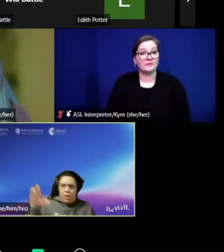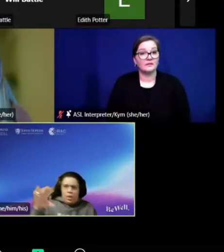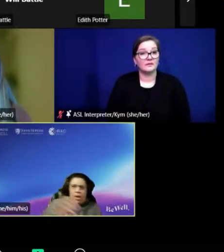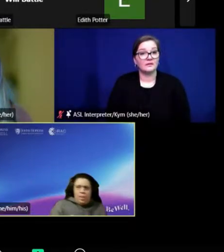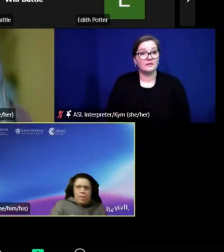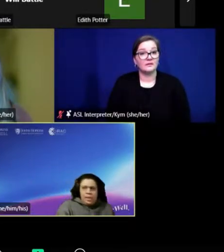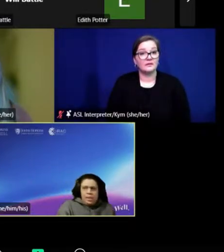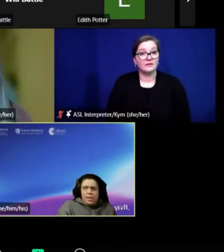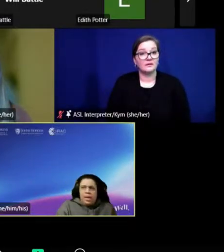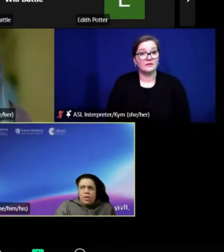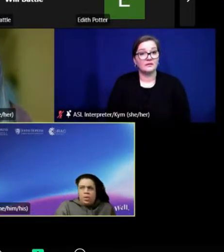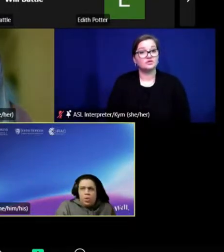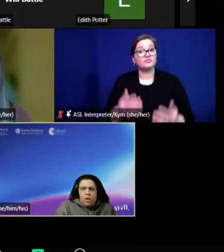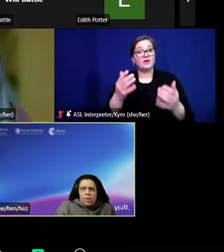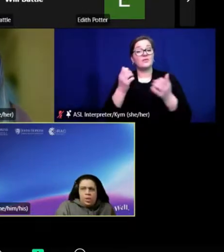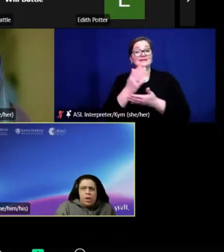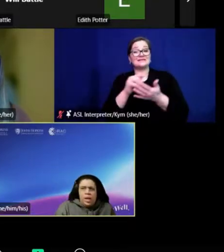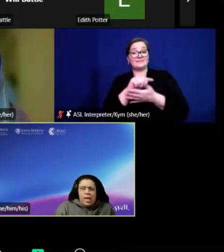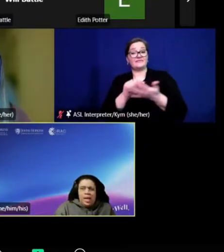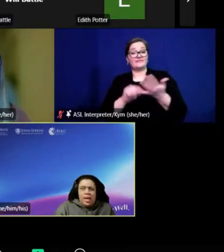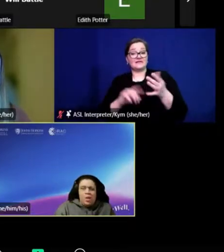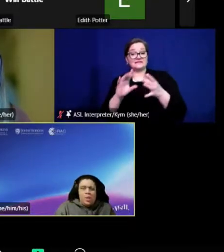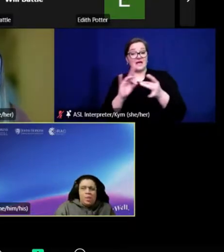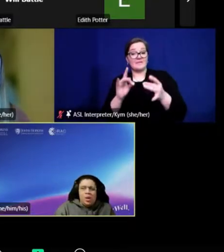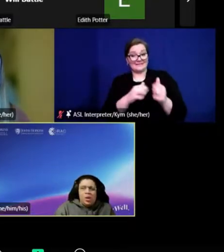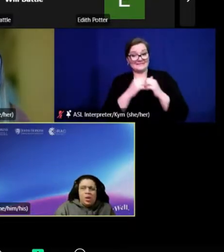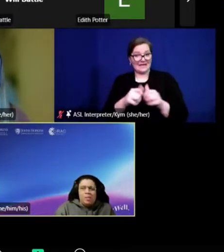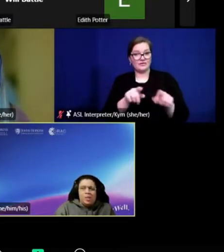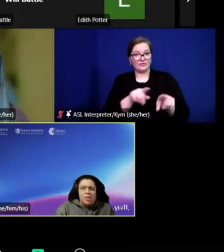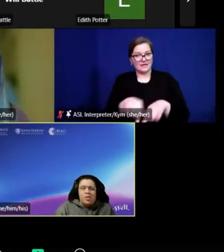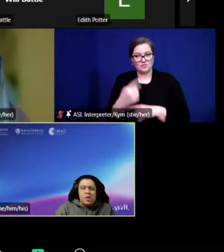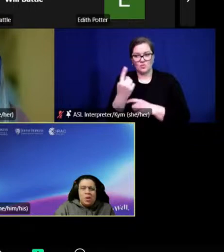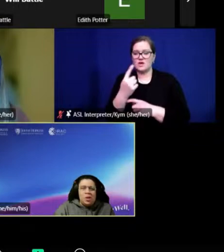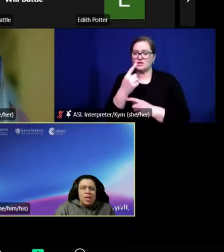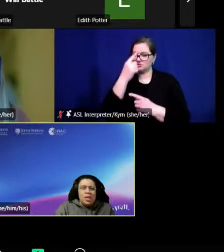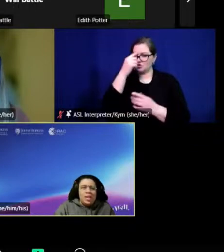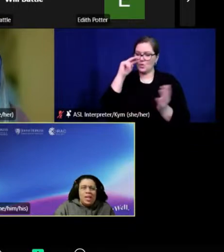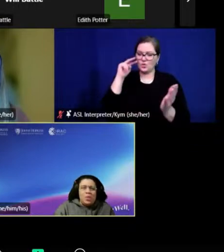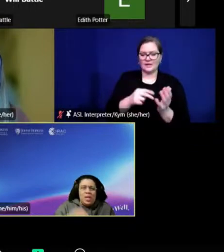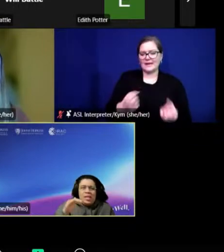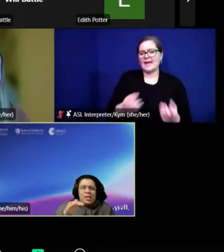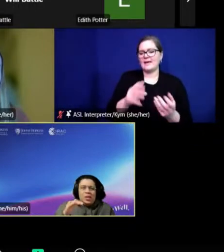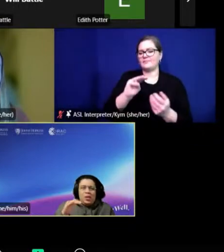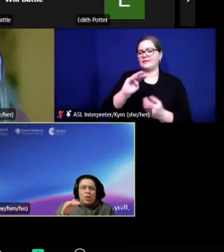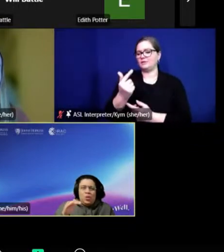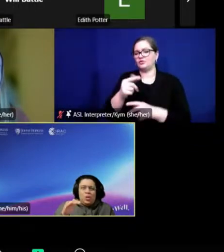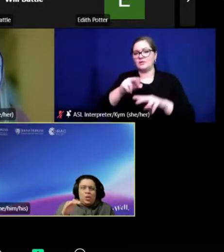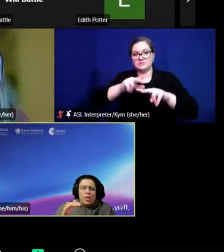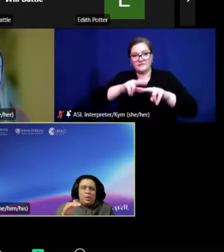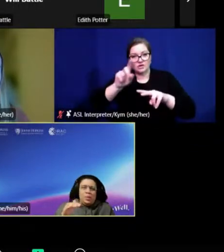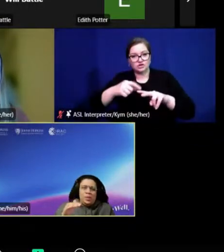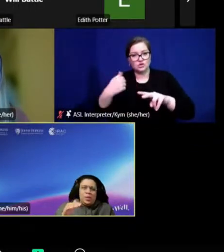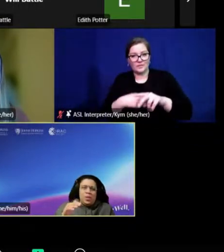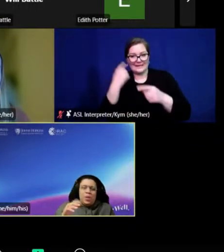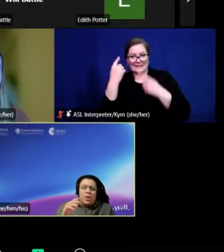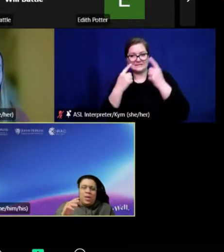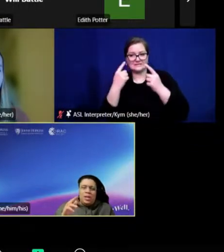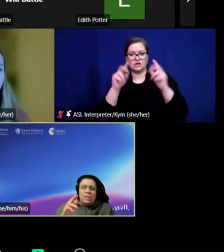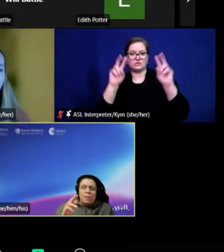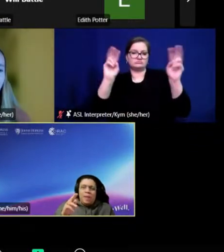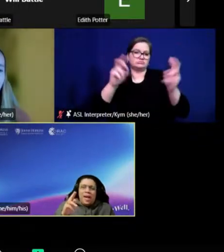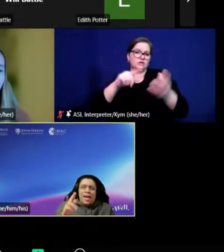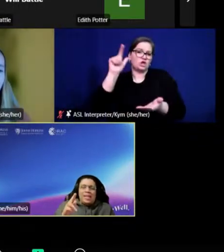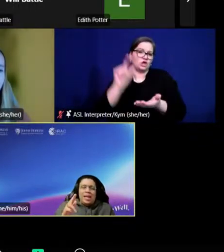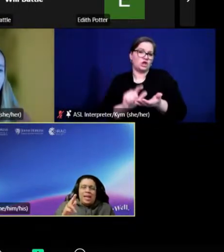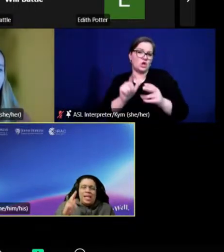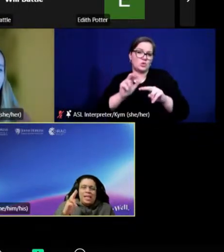these comments together as one. So looking at how many milligrams of salt can we consider low sodium? So I want